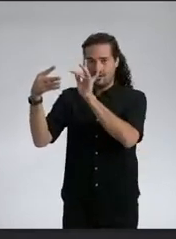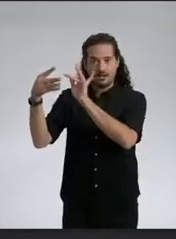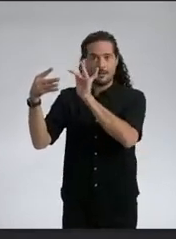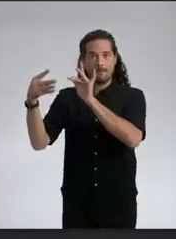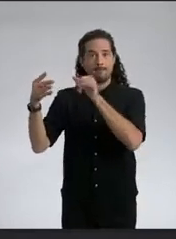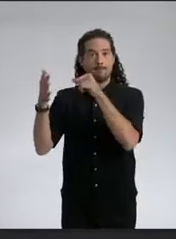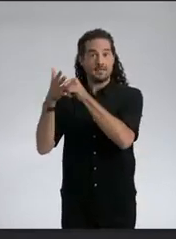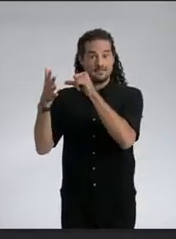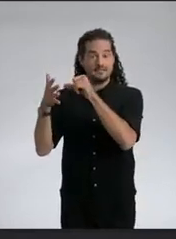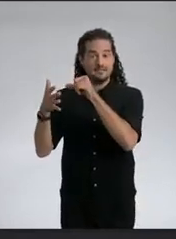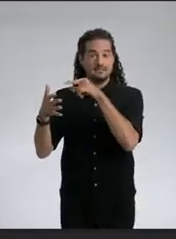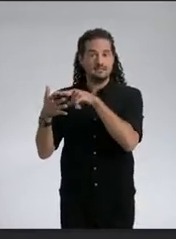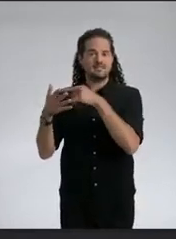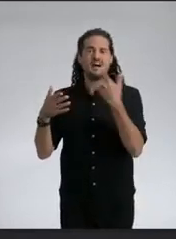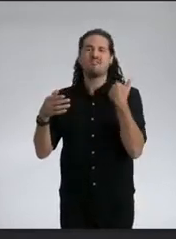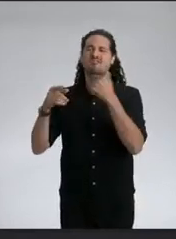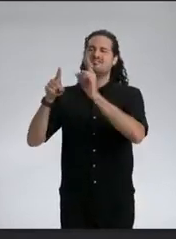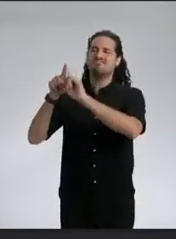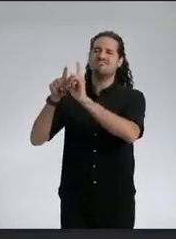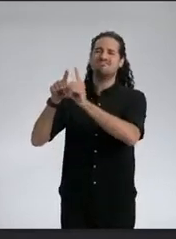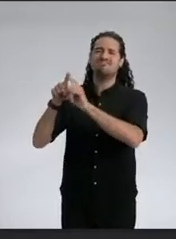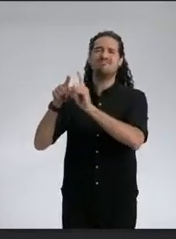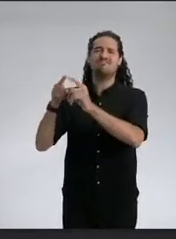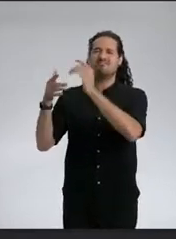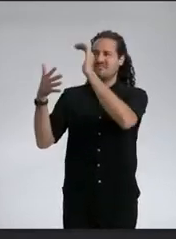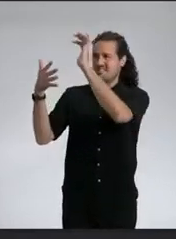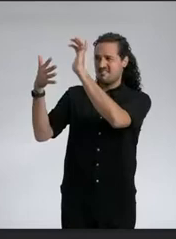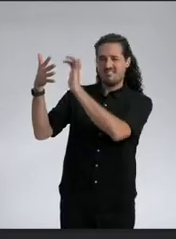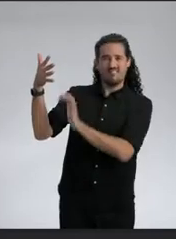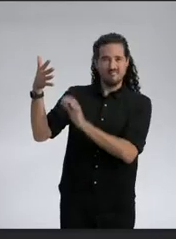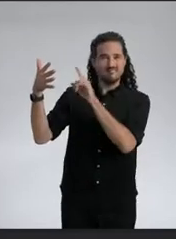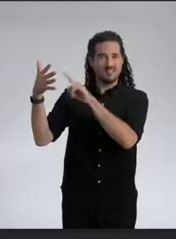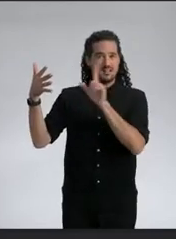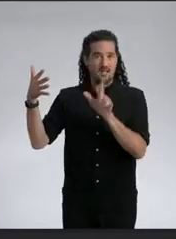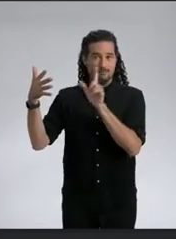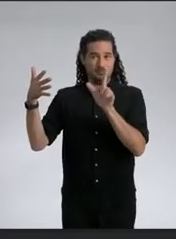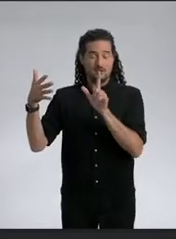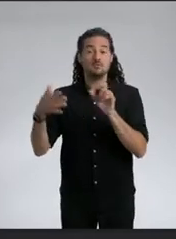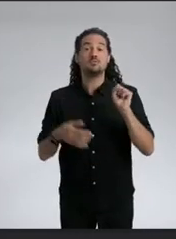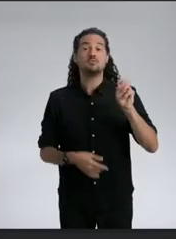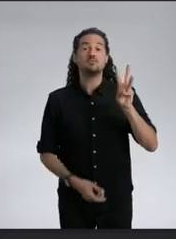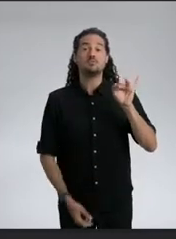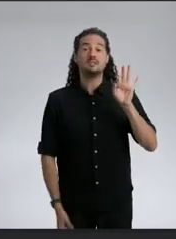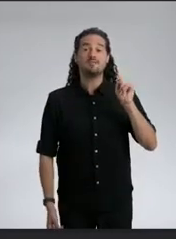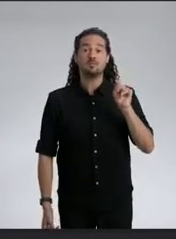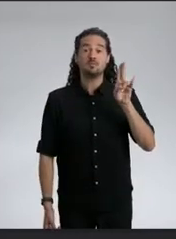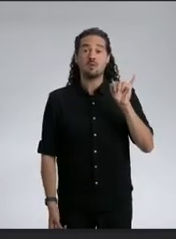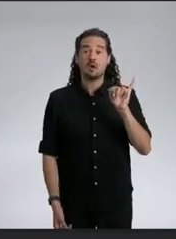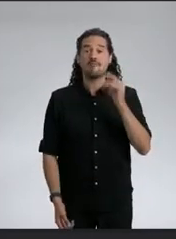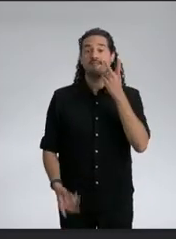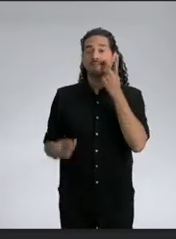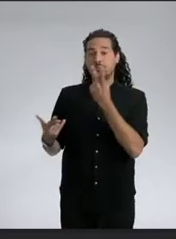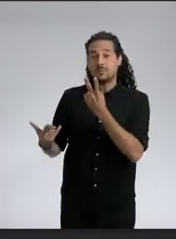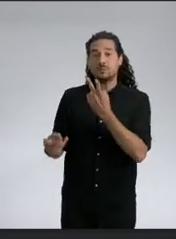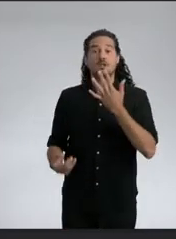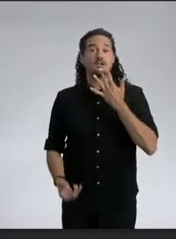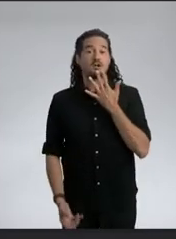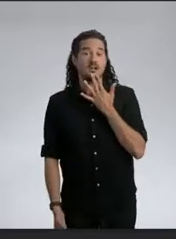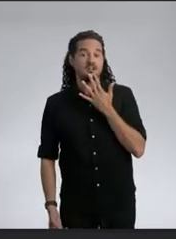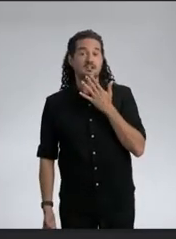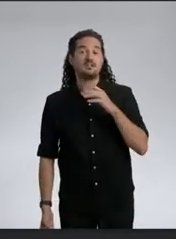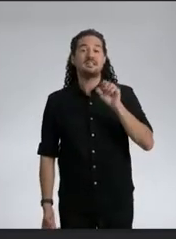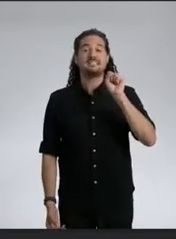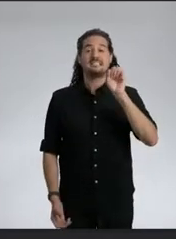search through assets in my project, as well as the SwiftUI views, modifiers, colors, and SF symbols provided by